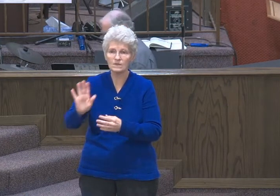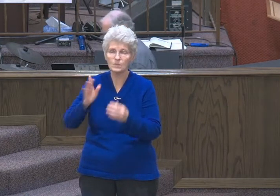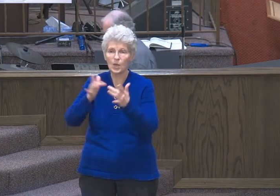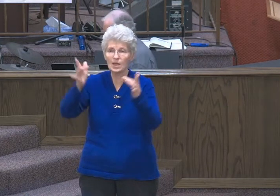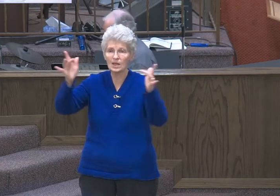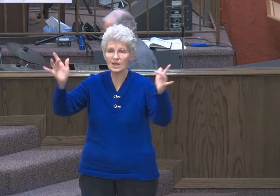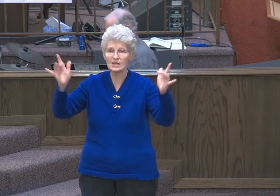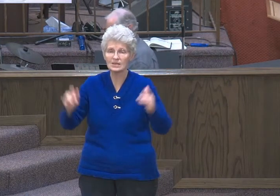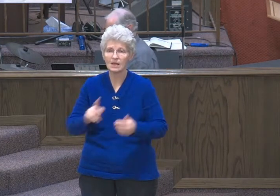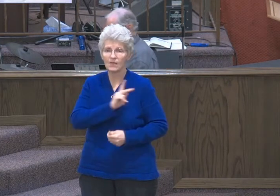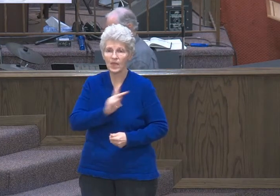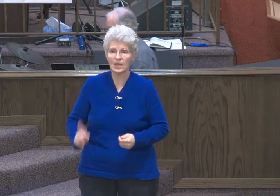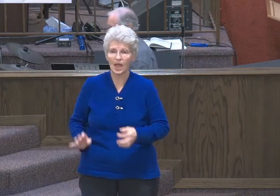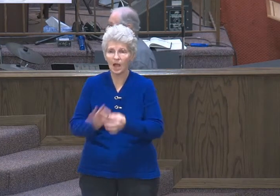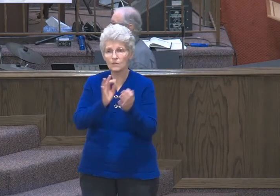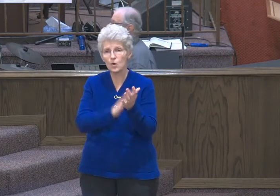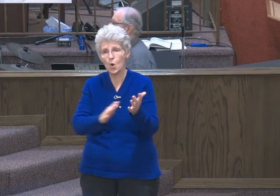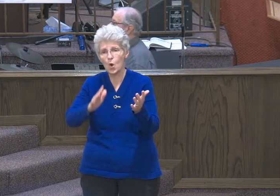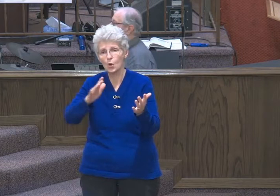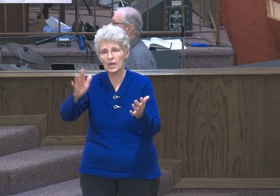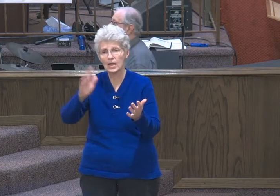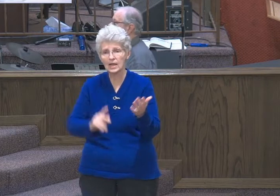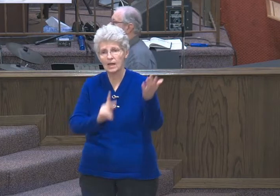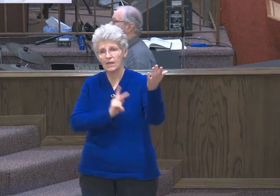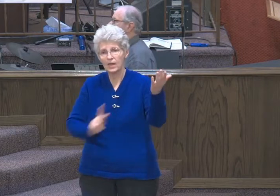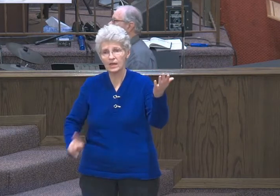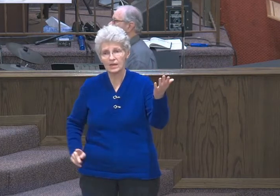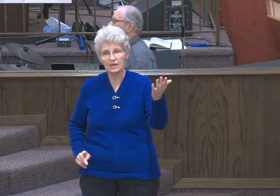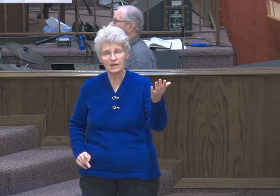of Glory, the King above all